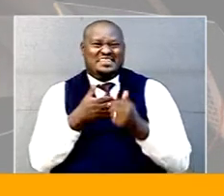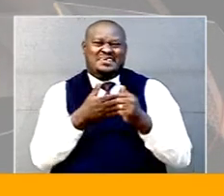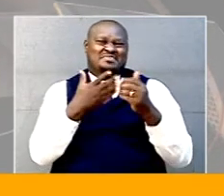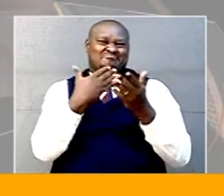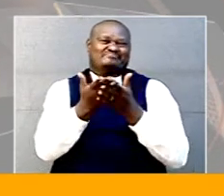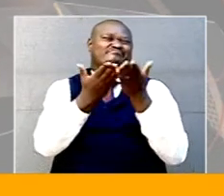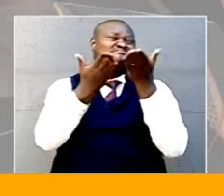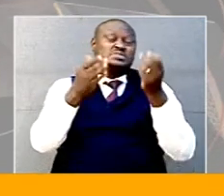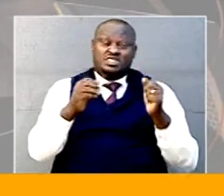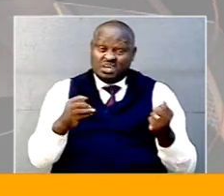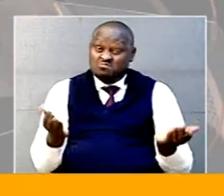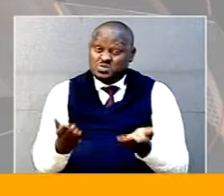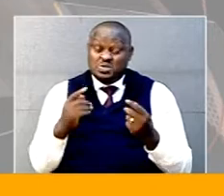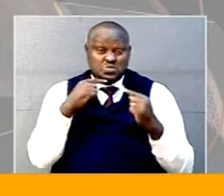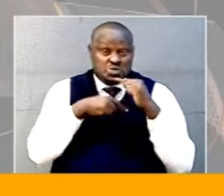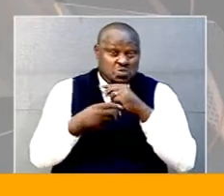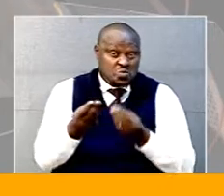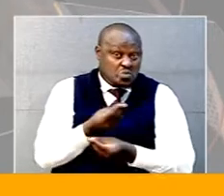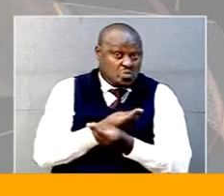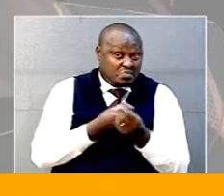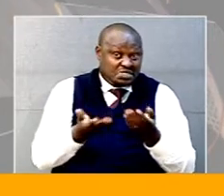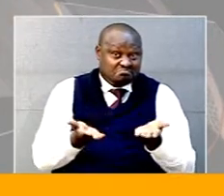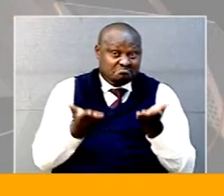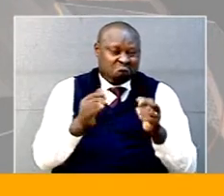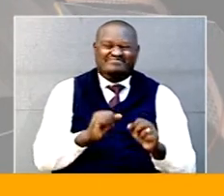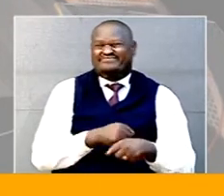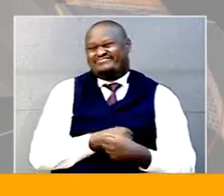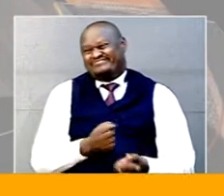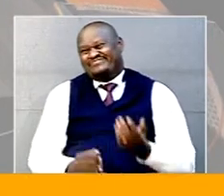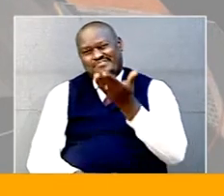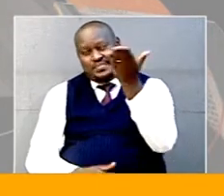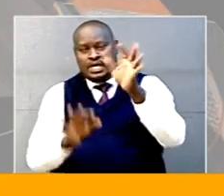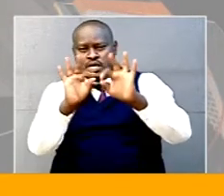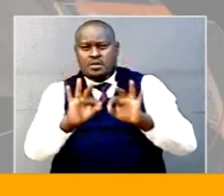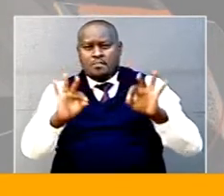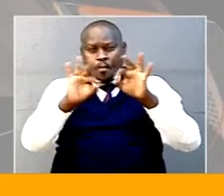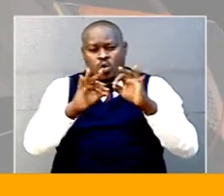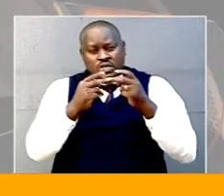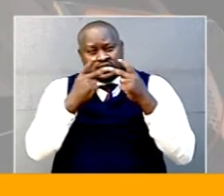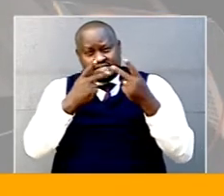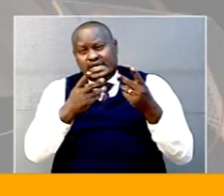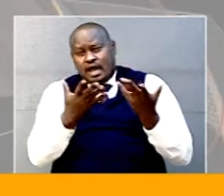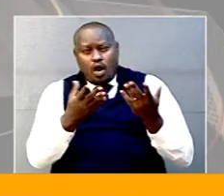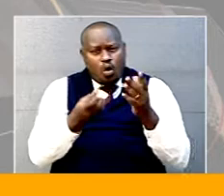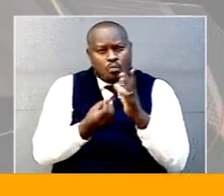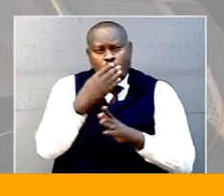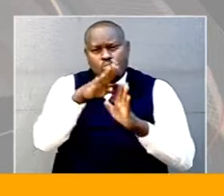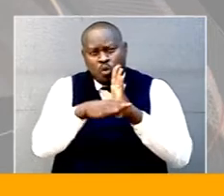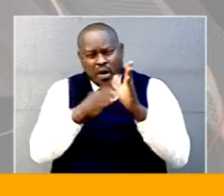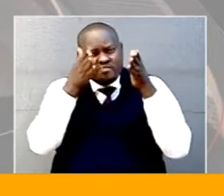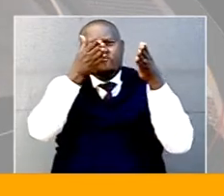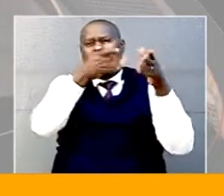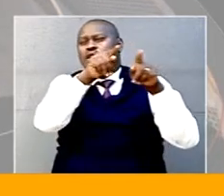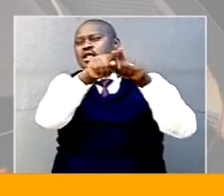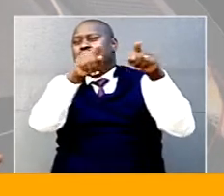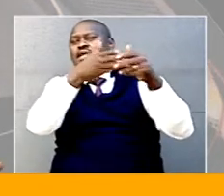for socio-economic transformation. He said there is need to develop leadership models with deliberate programs geared towards